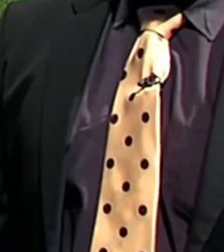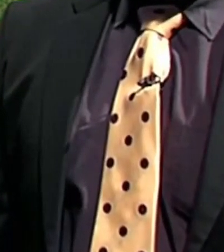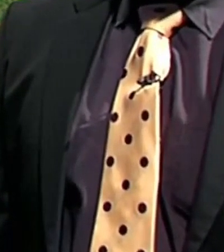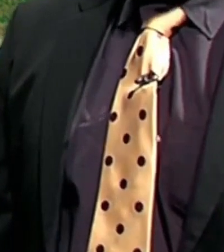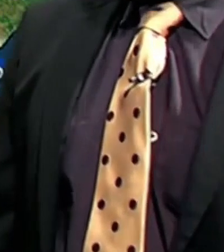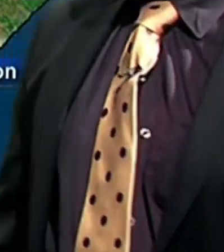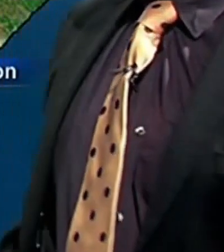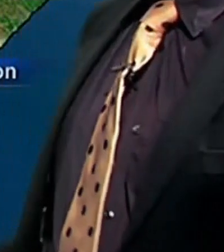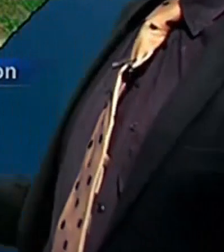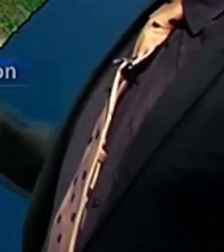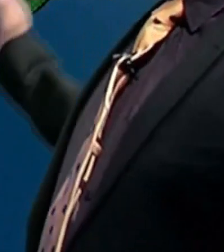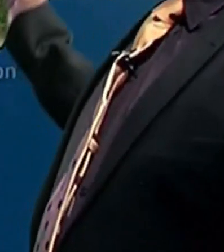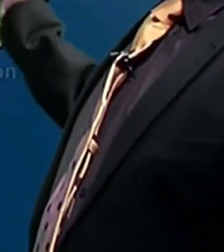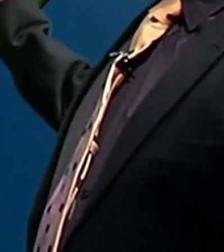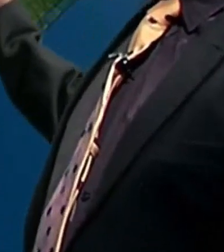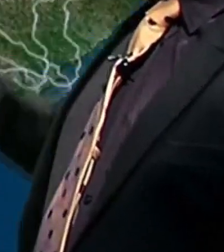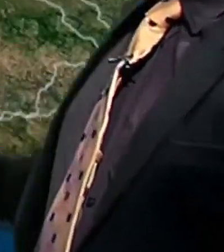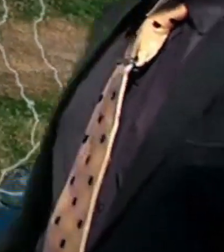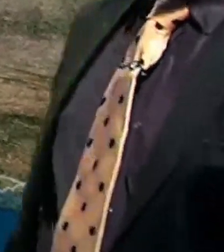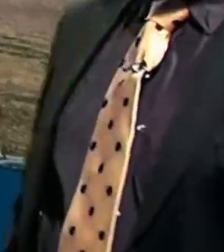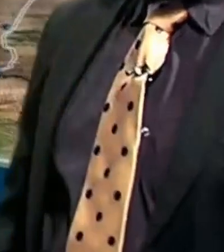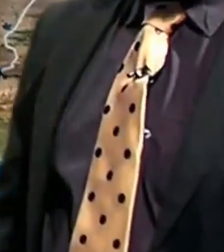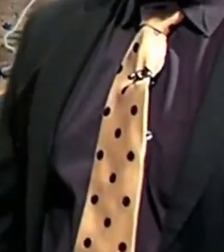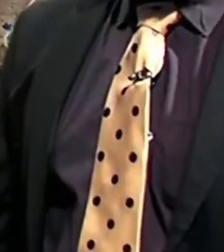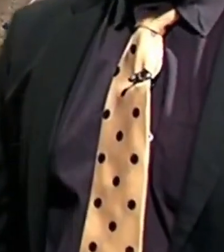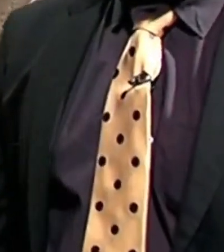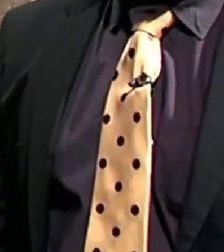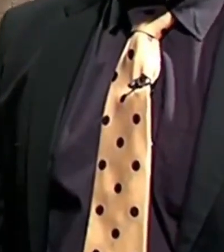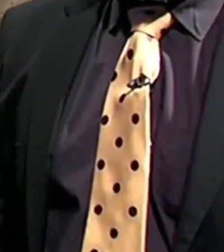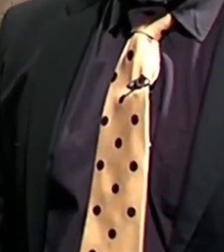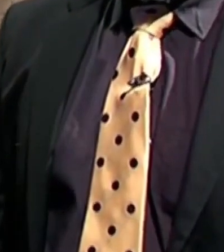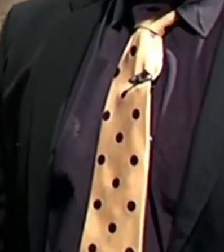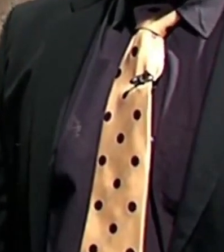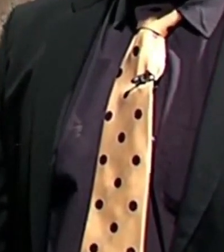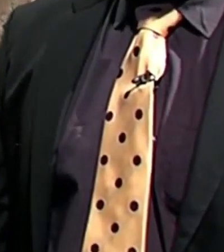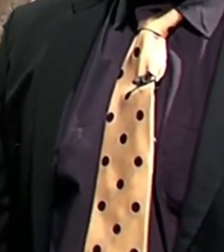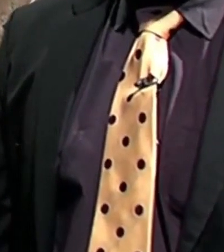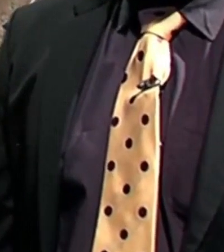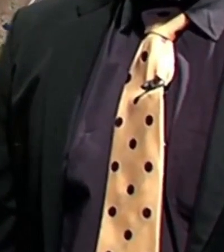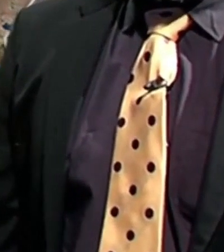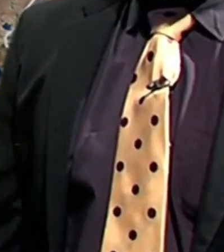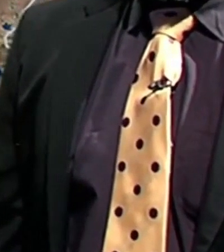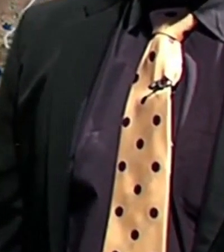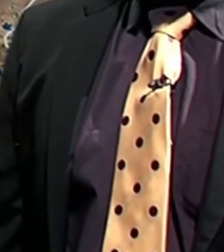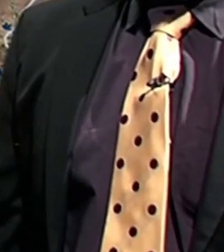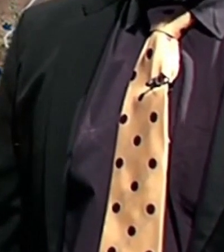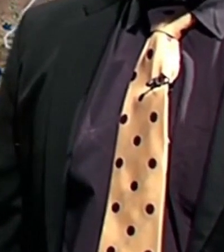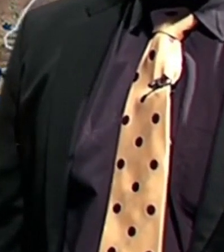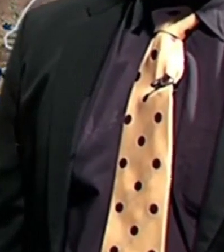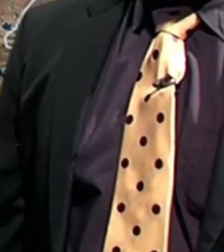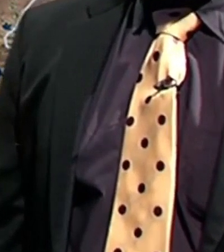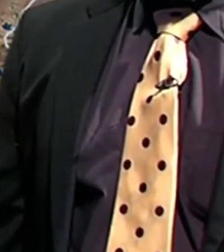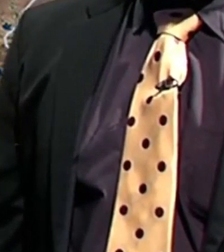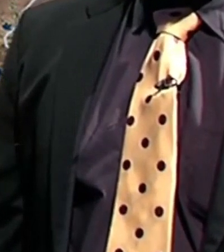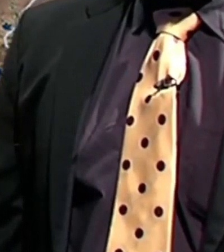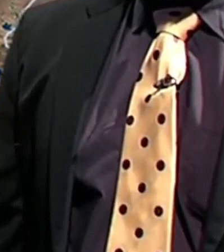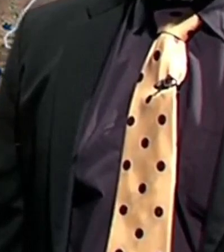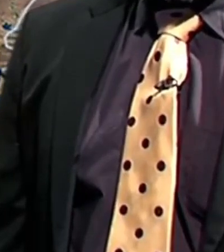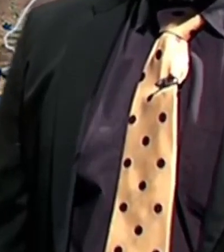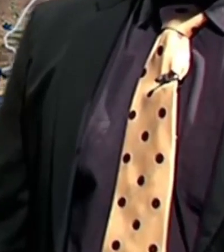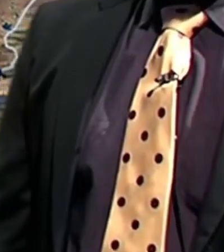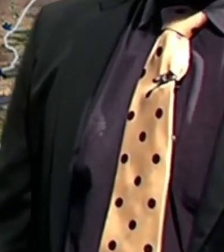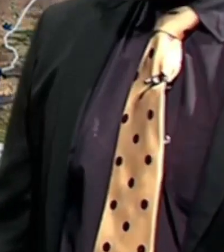bata ka kakaretso fela go tla ba le maemo a tleng a phodile mane bakeng sa Mthatha ka hare ho province ya Kapa Bophirima teng ka lebella province na Kapa Bophirima